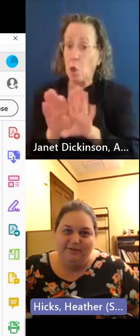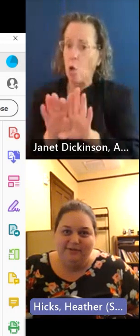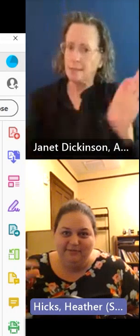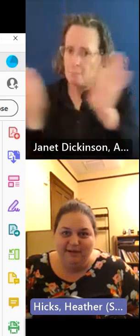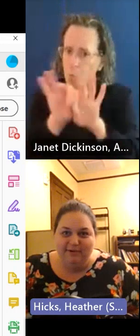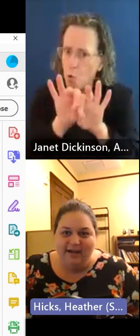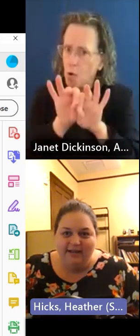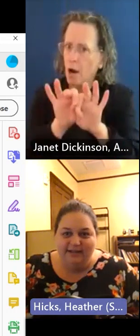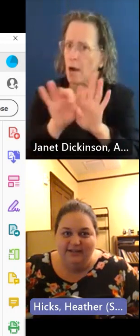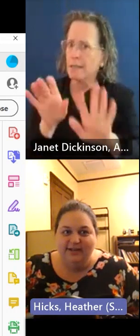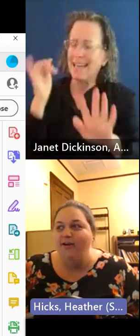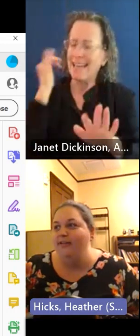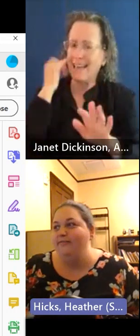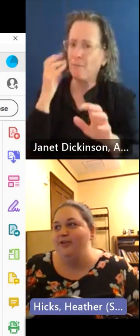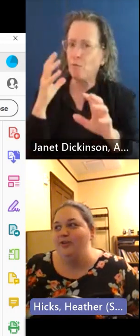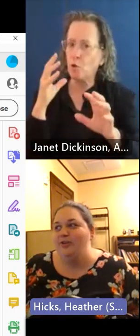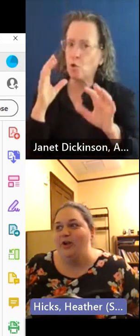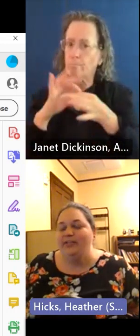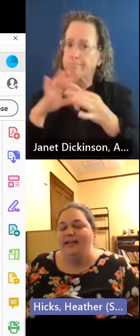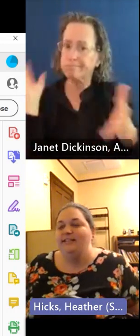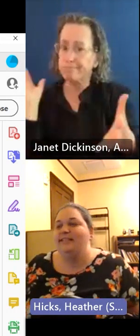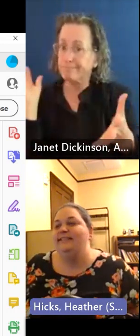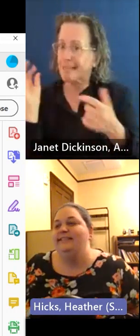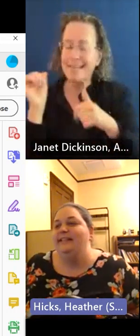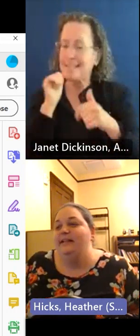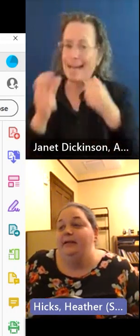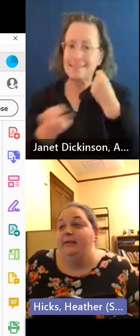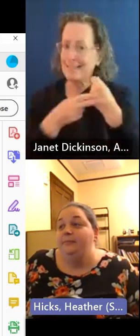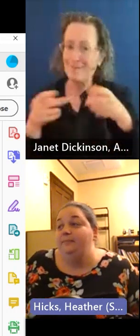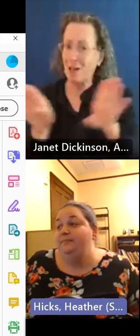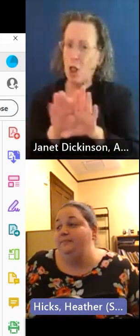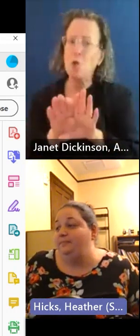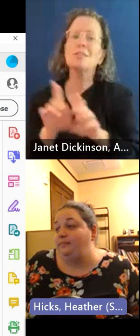it and you have to rewrite all of your alt text.